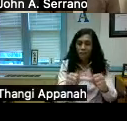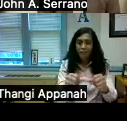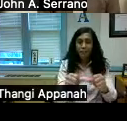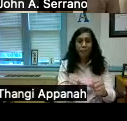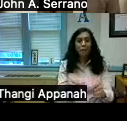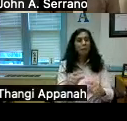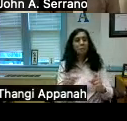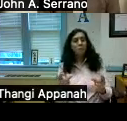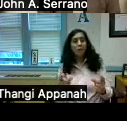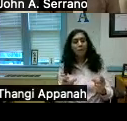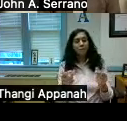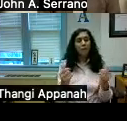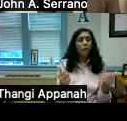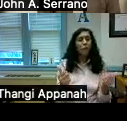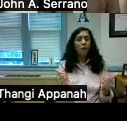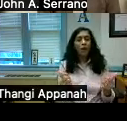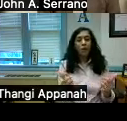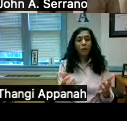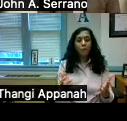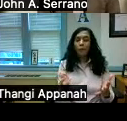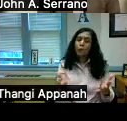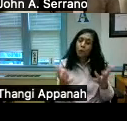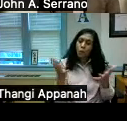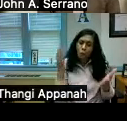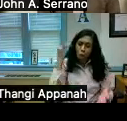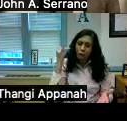achievement, where they are ongoing.